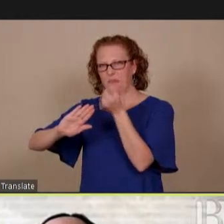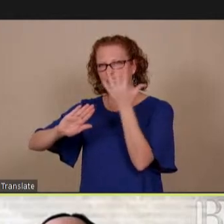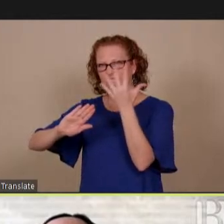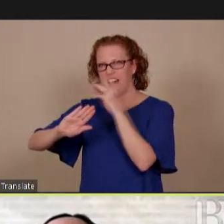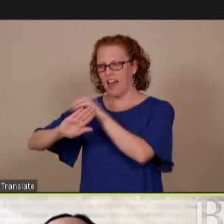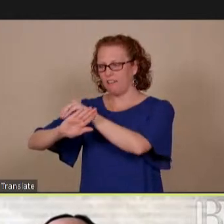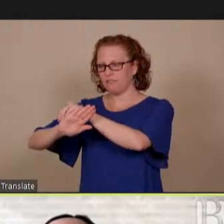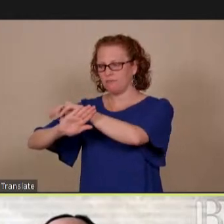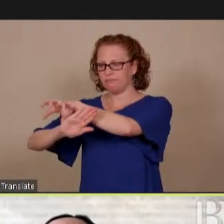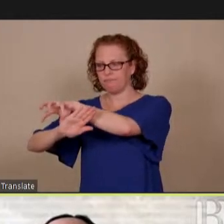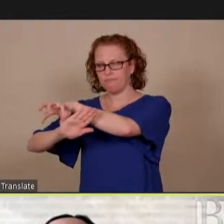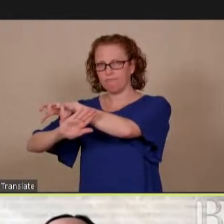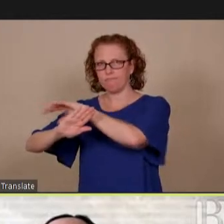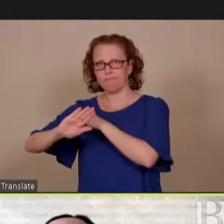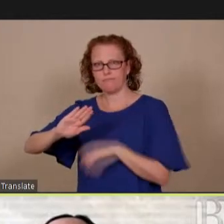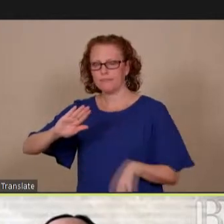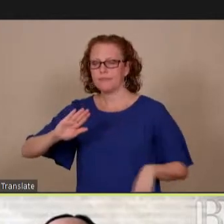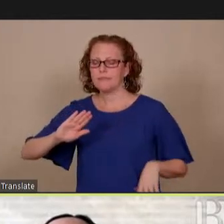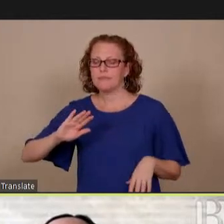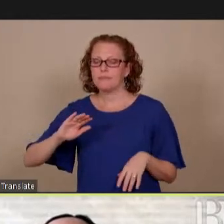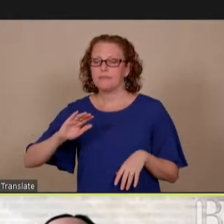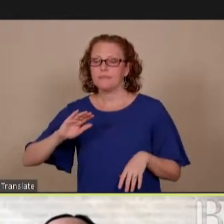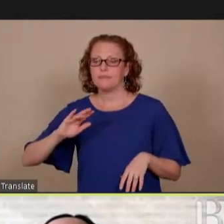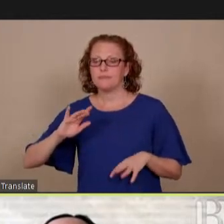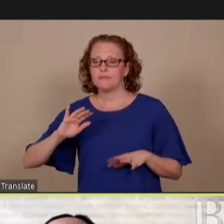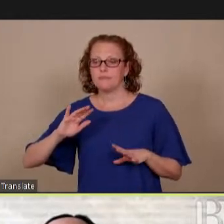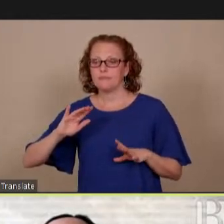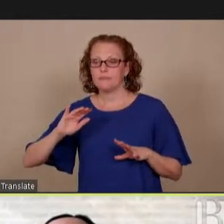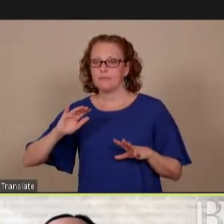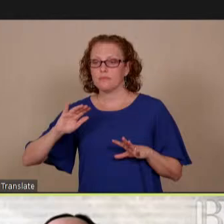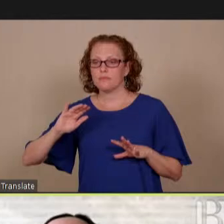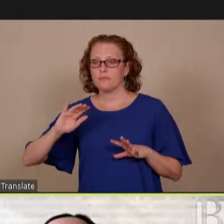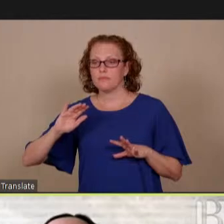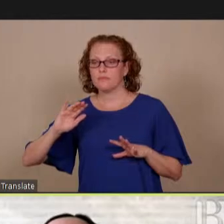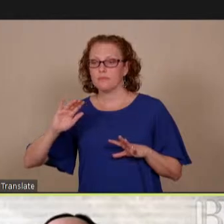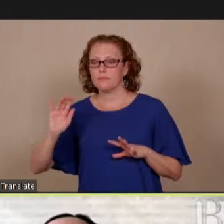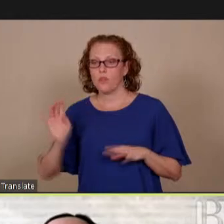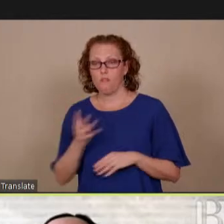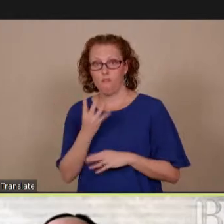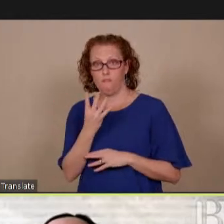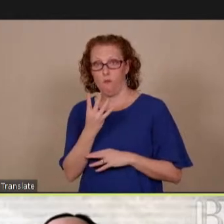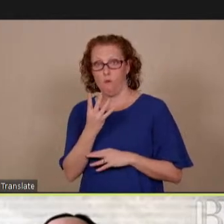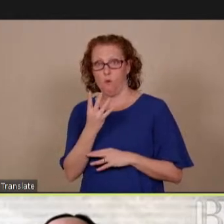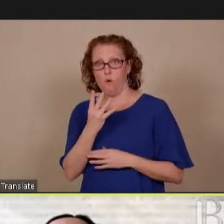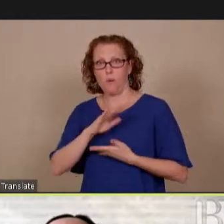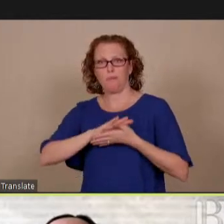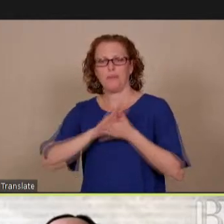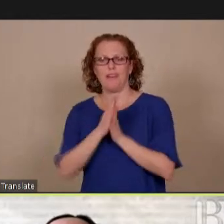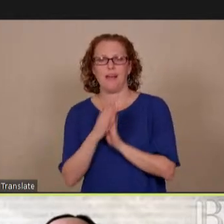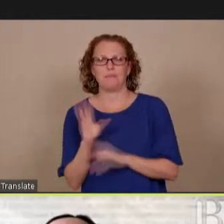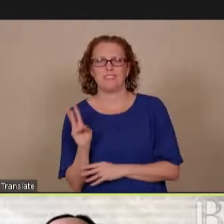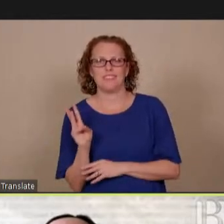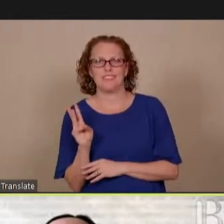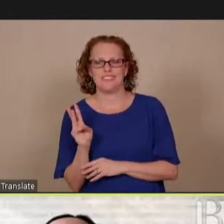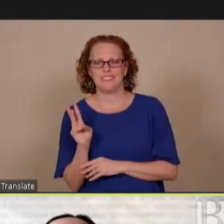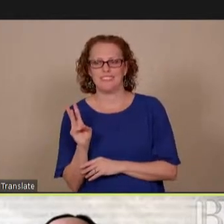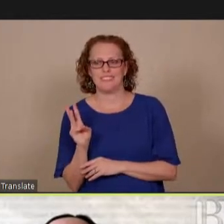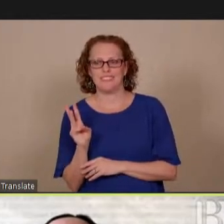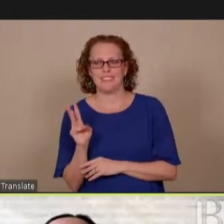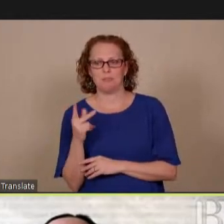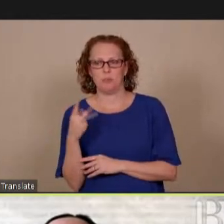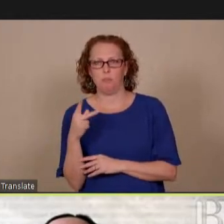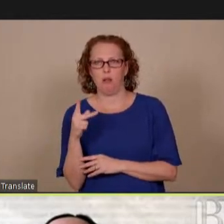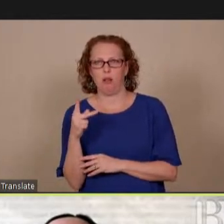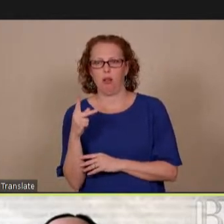pocket. And then you have District 4 becoming District 6 as